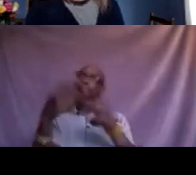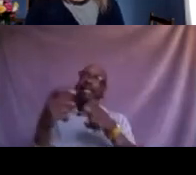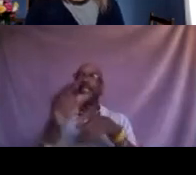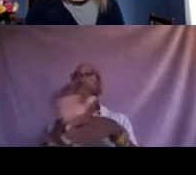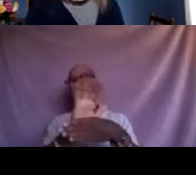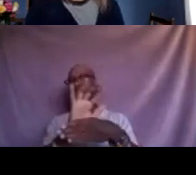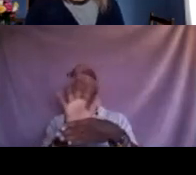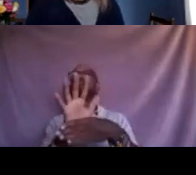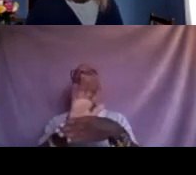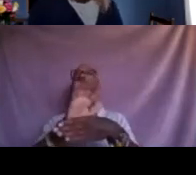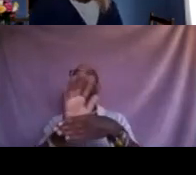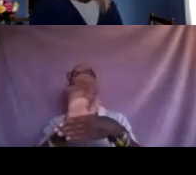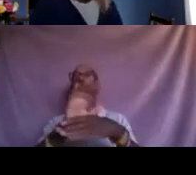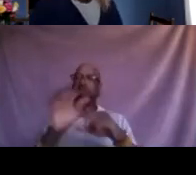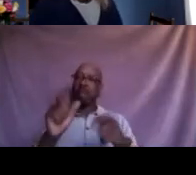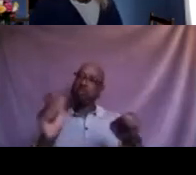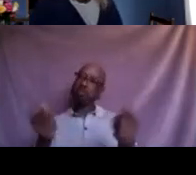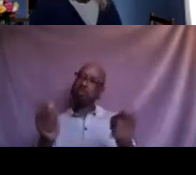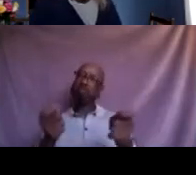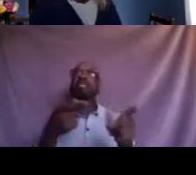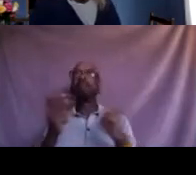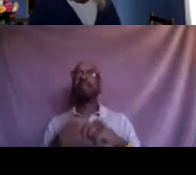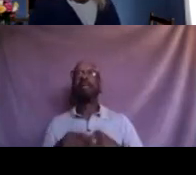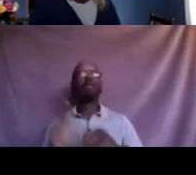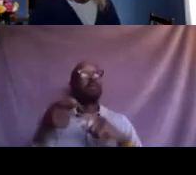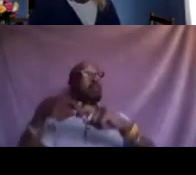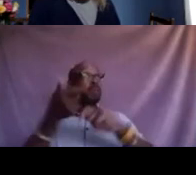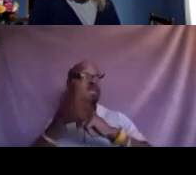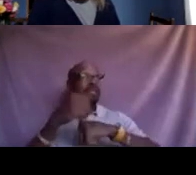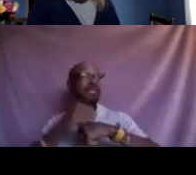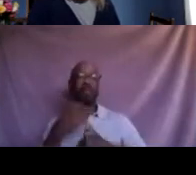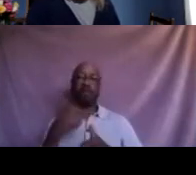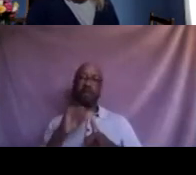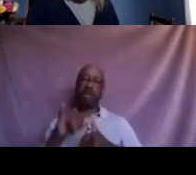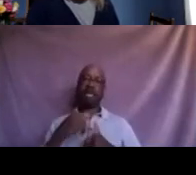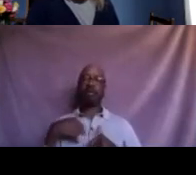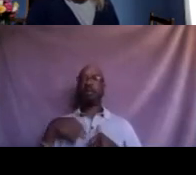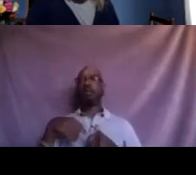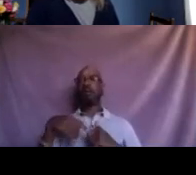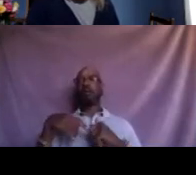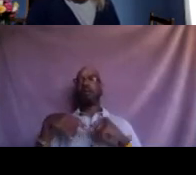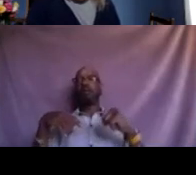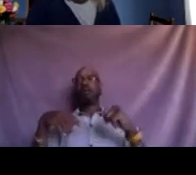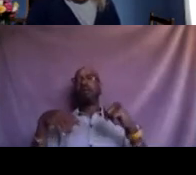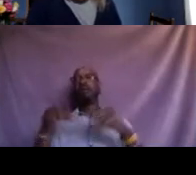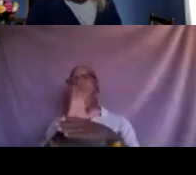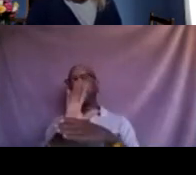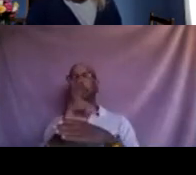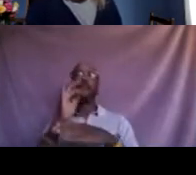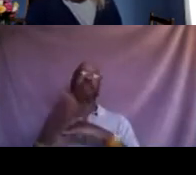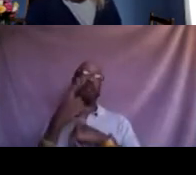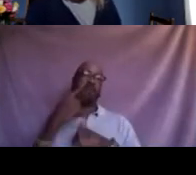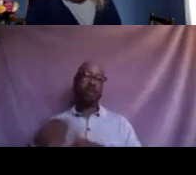at 75% speed and then pause anytime you need to. So remember that recording will be available to you. So again,